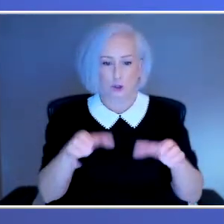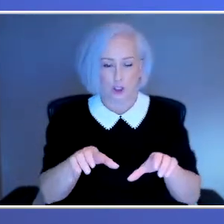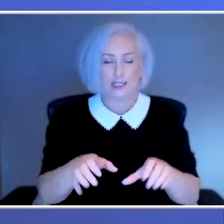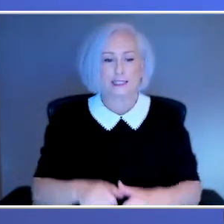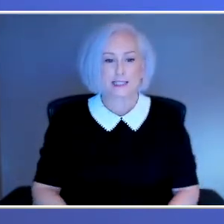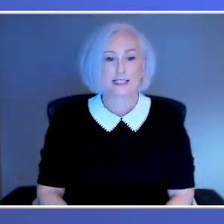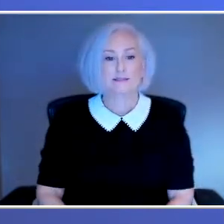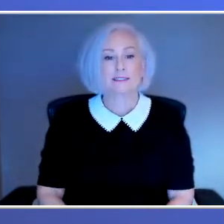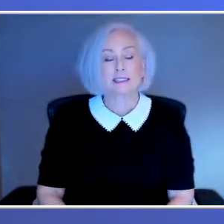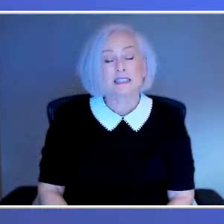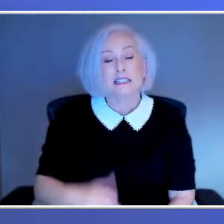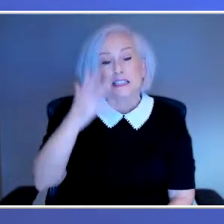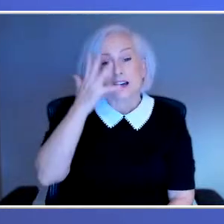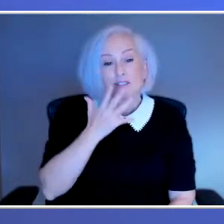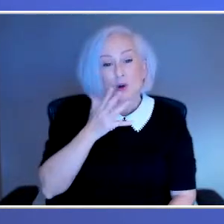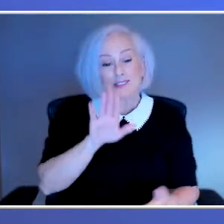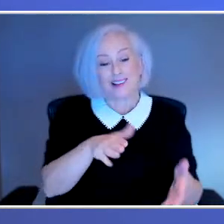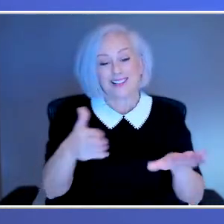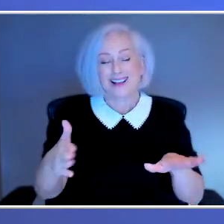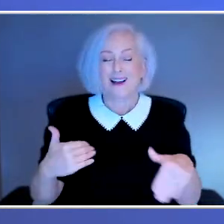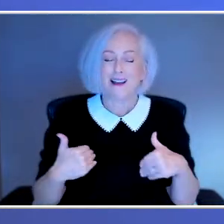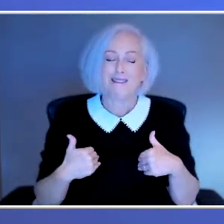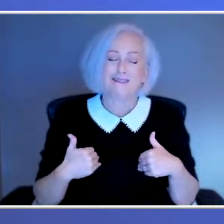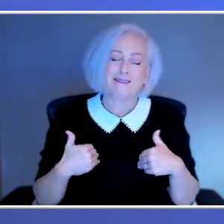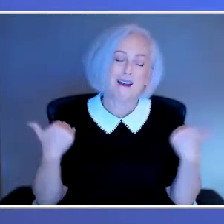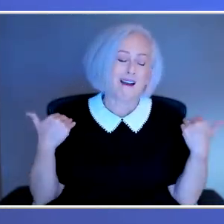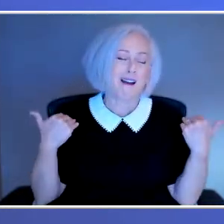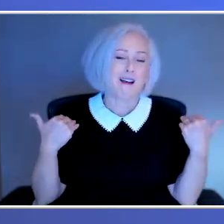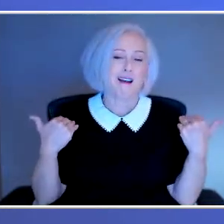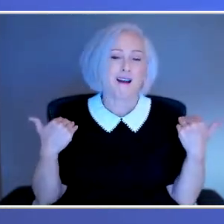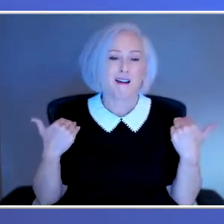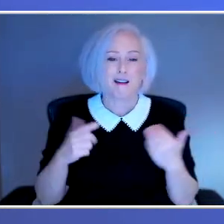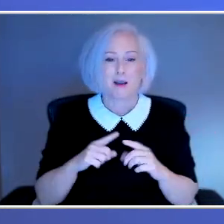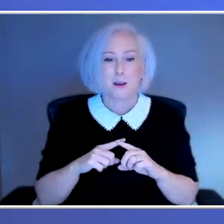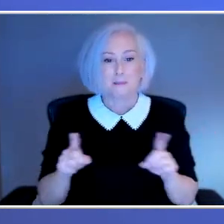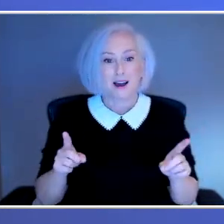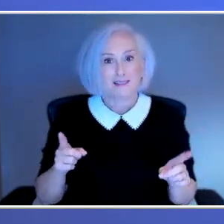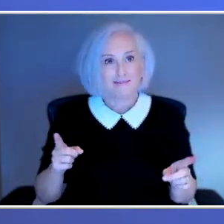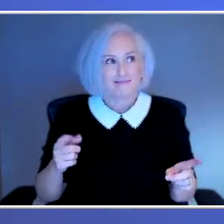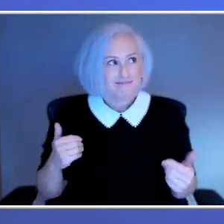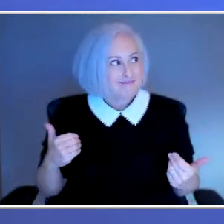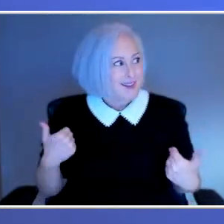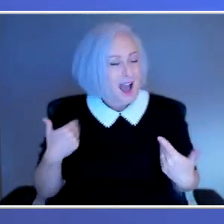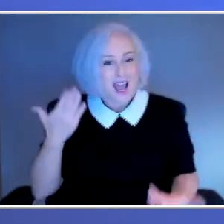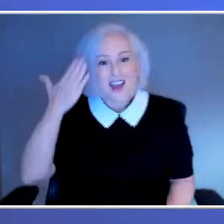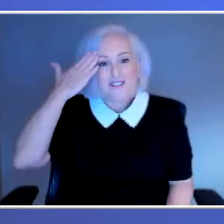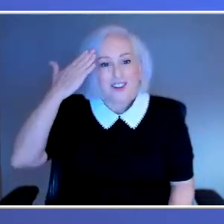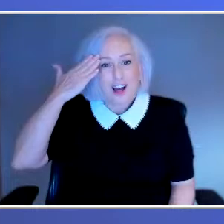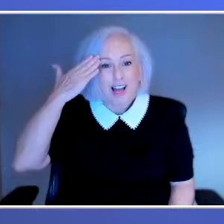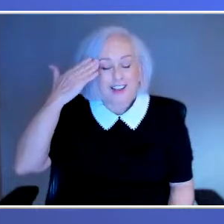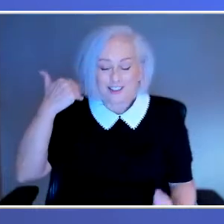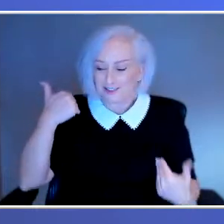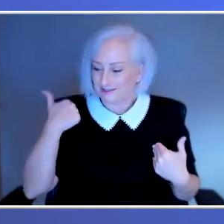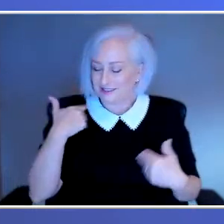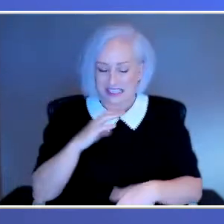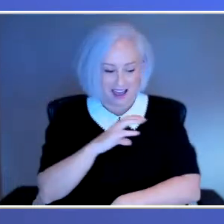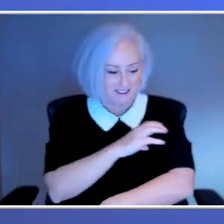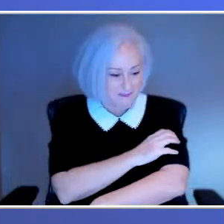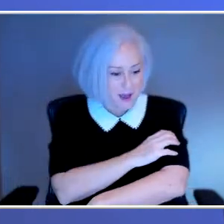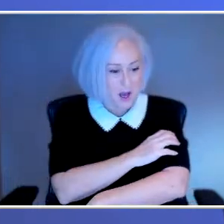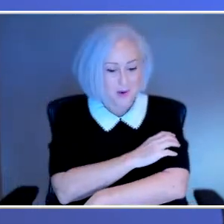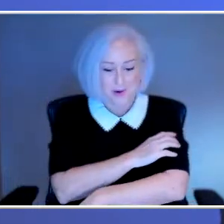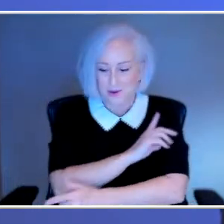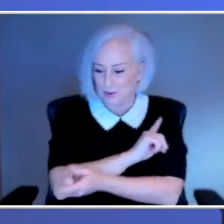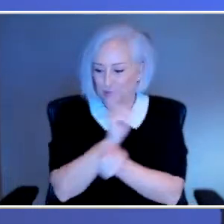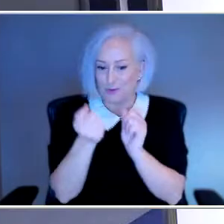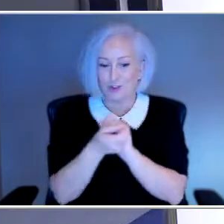unfortunately died at a very young age, but if I have the knowledge and the power to change that, why not?